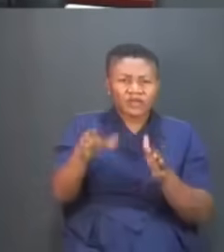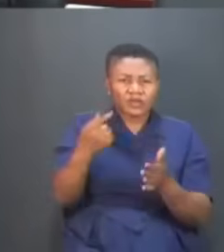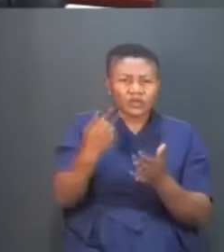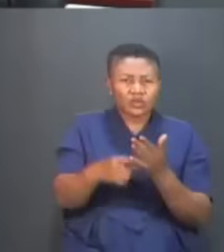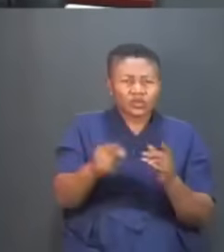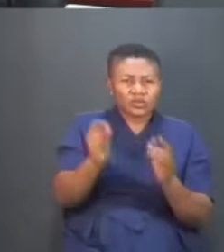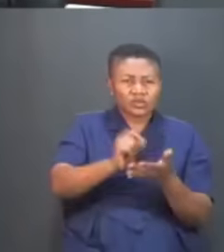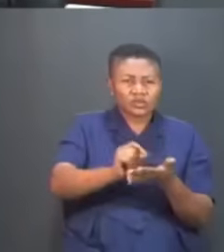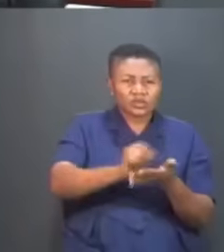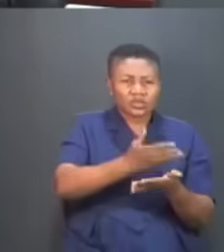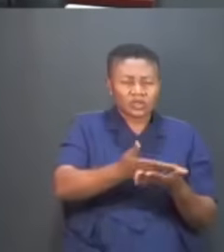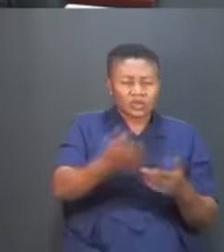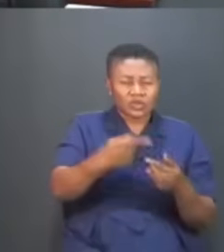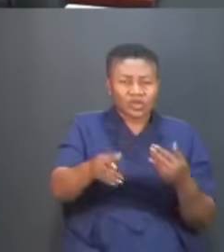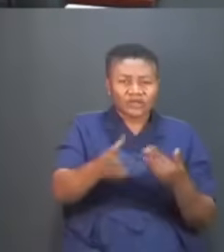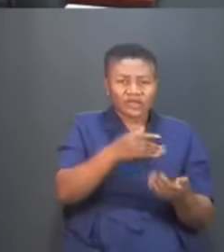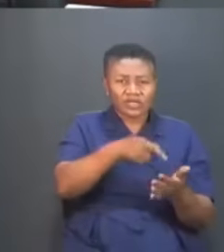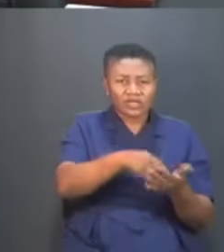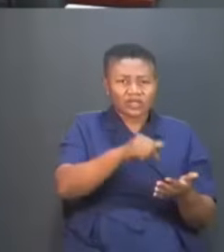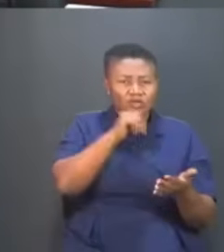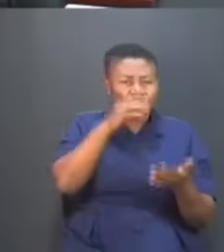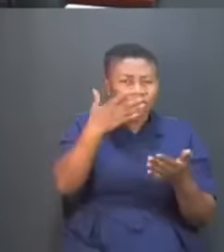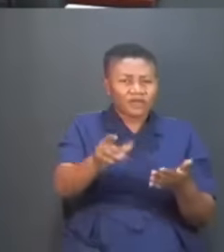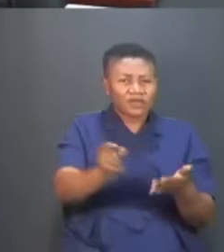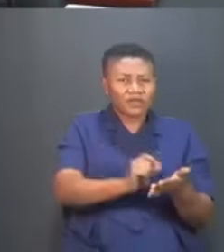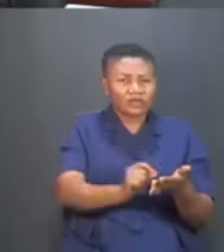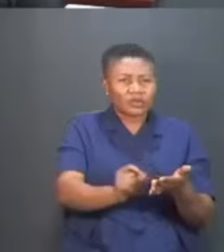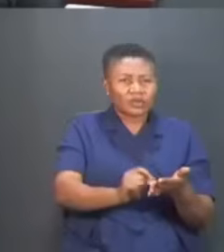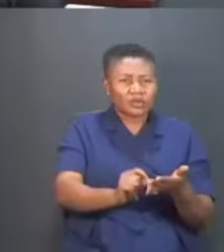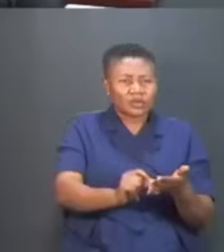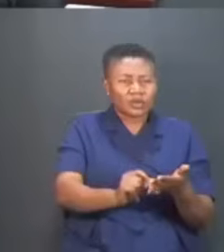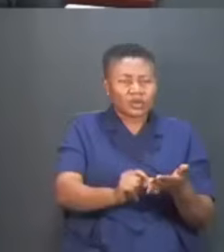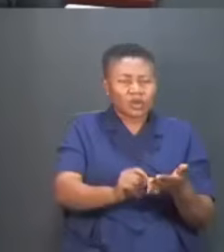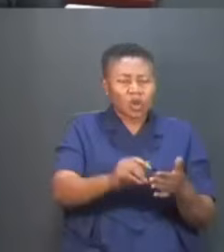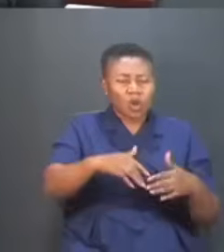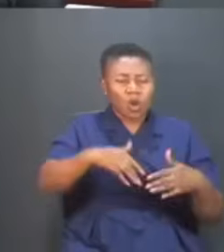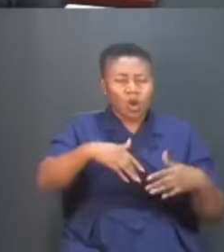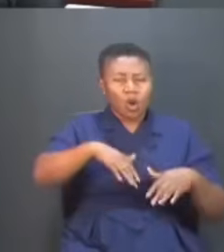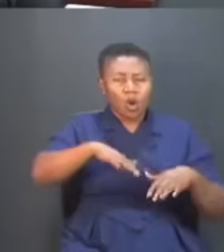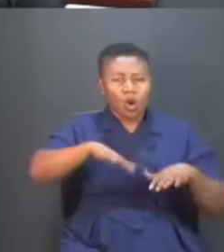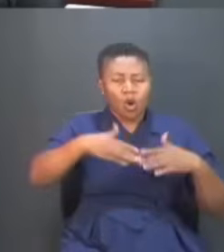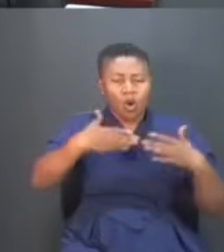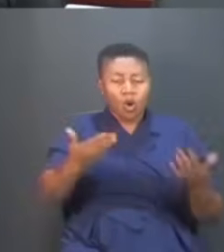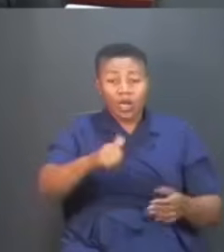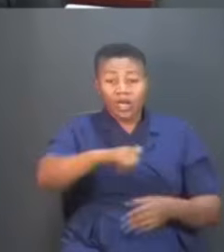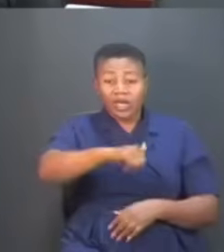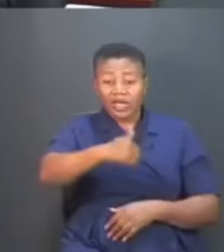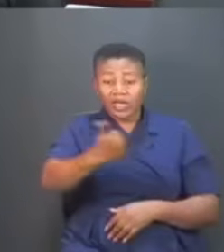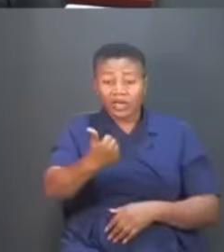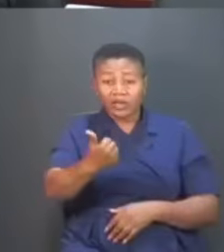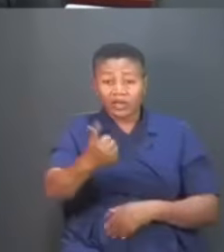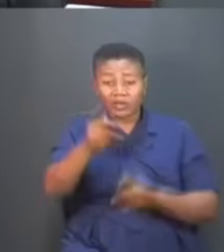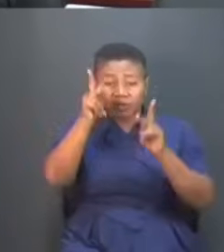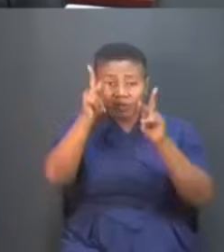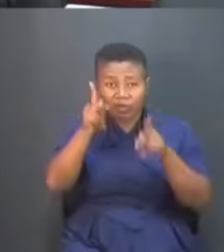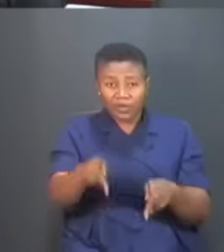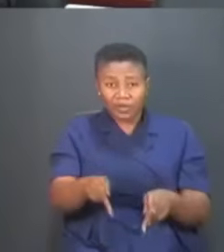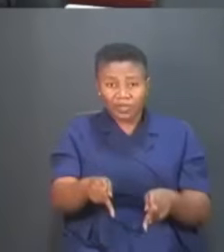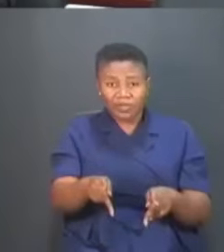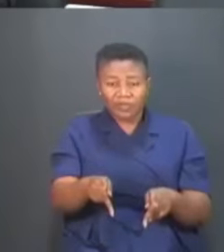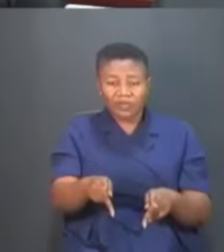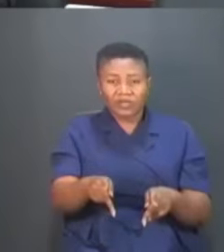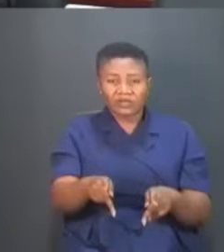is incomplete. Or any other person, I guess the next word should be